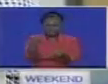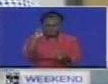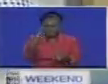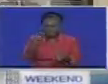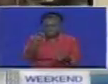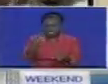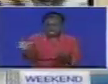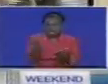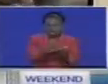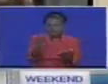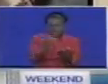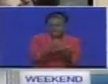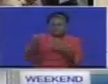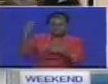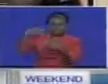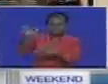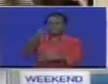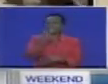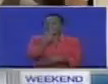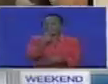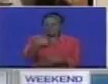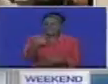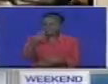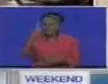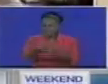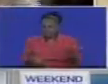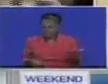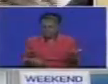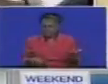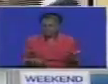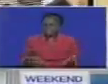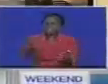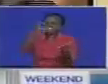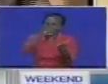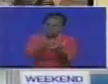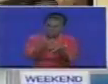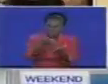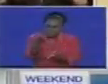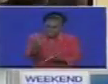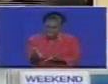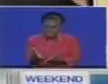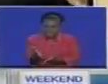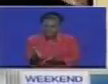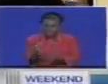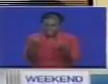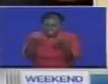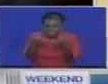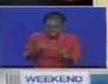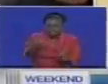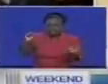before, in Nyanza. What I'm saying is that whatever the case was, whichever camp it was that tried to do that,